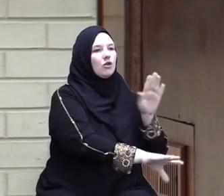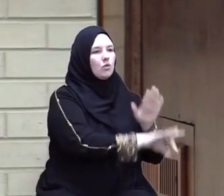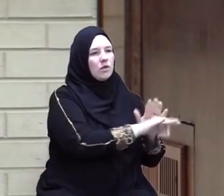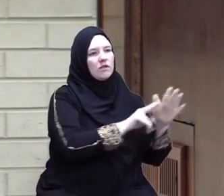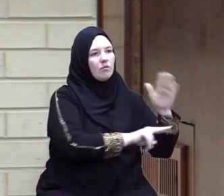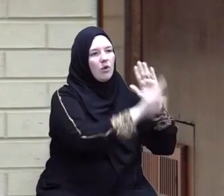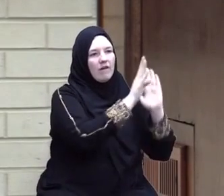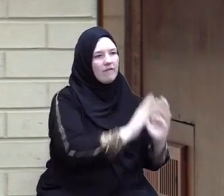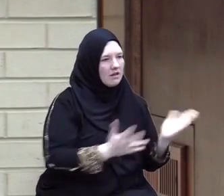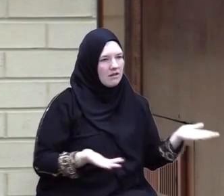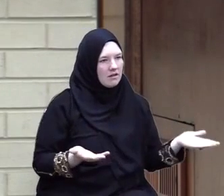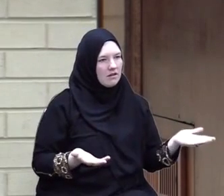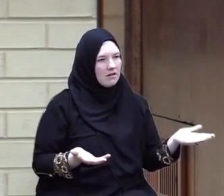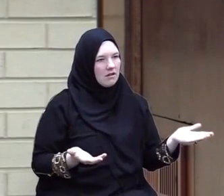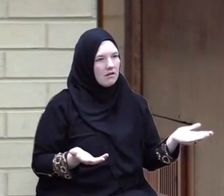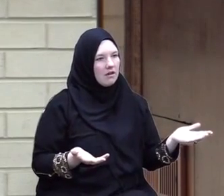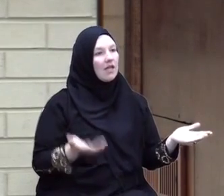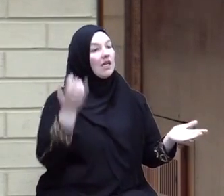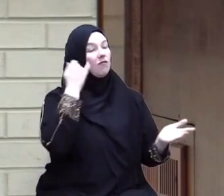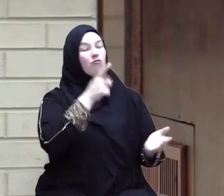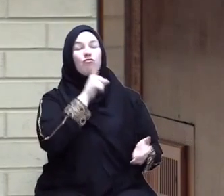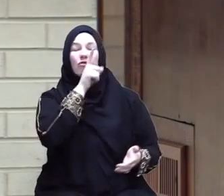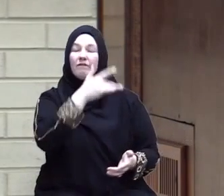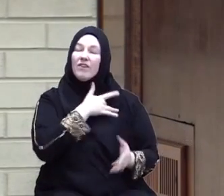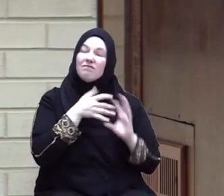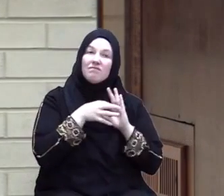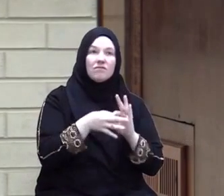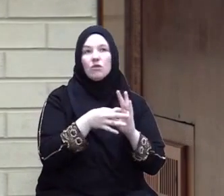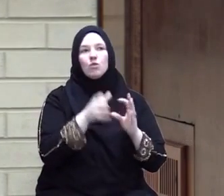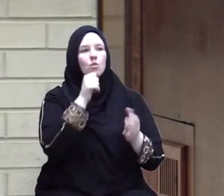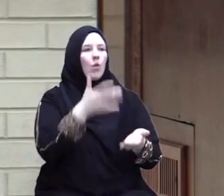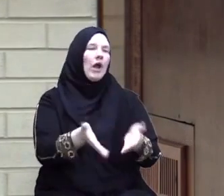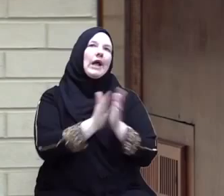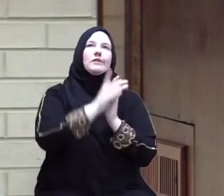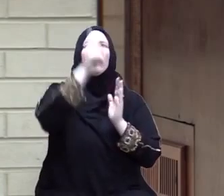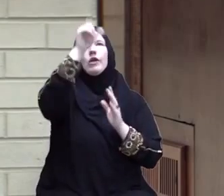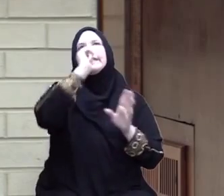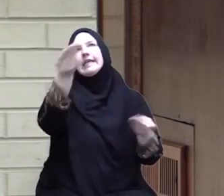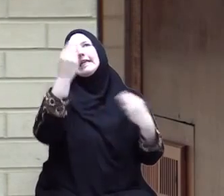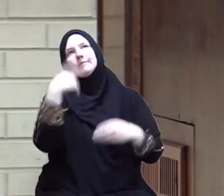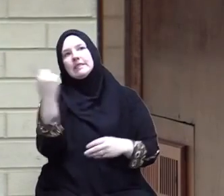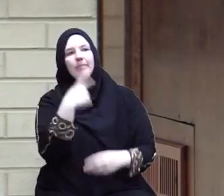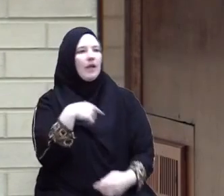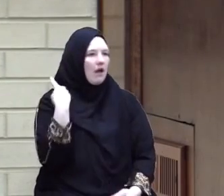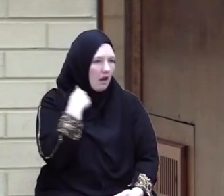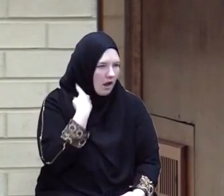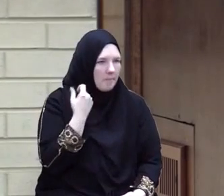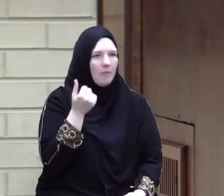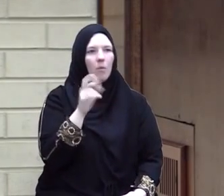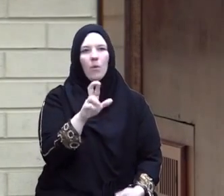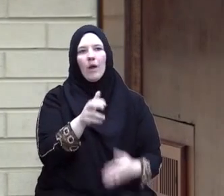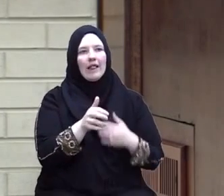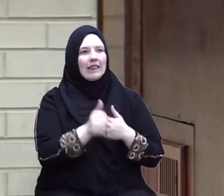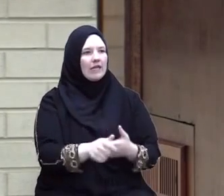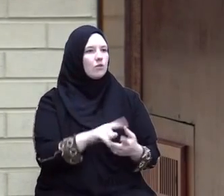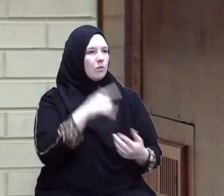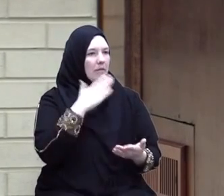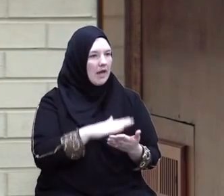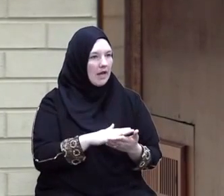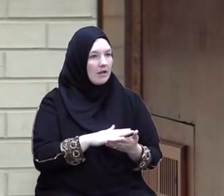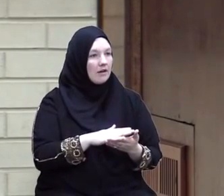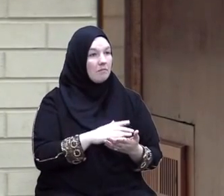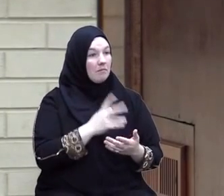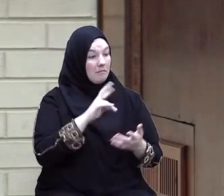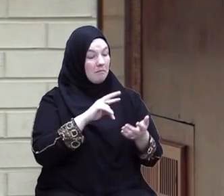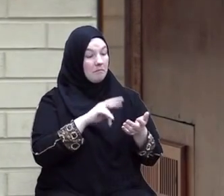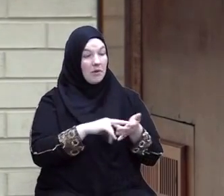Prophet, so long as you are sincere, you don't ask Allah to give you something that is haram or that leads to haram.